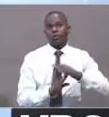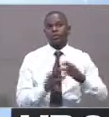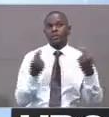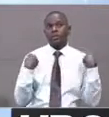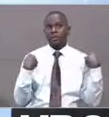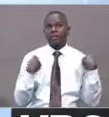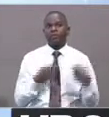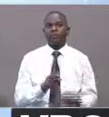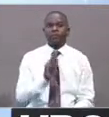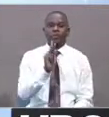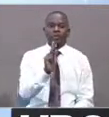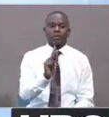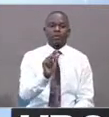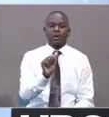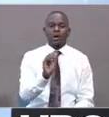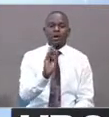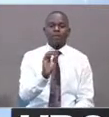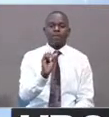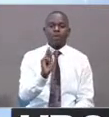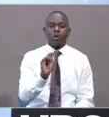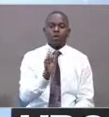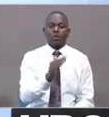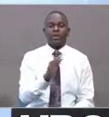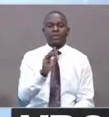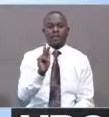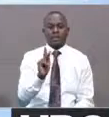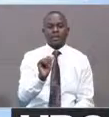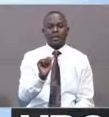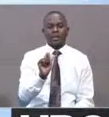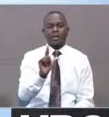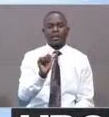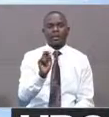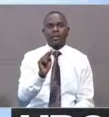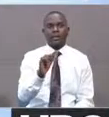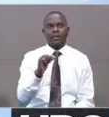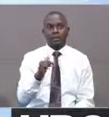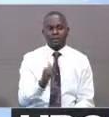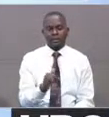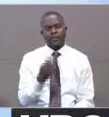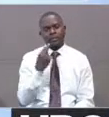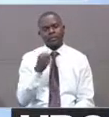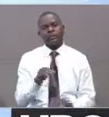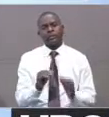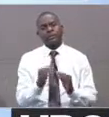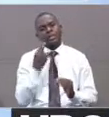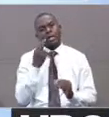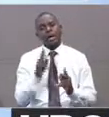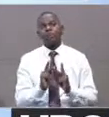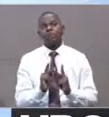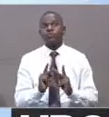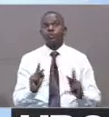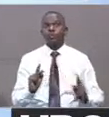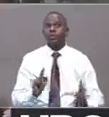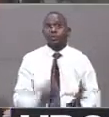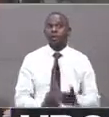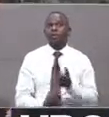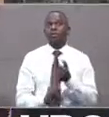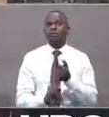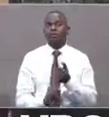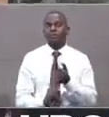from Kabong and Karenga districts. The meeting was held in Kabong town to see how peace can be achieved.